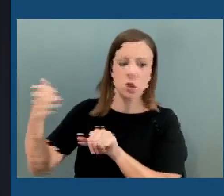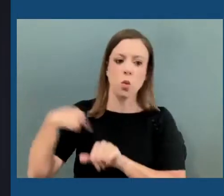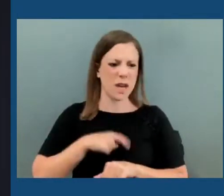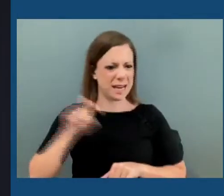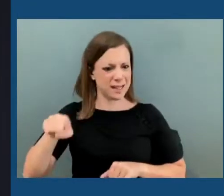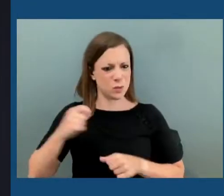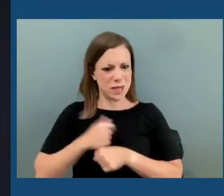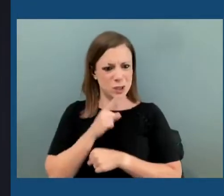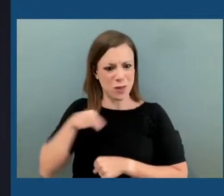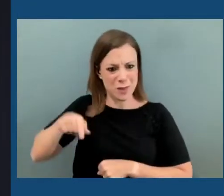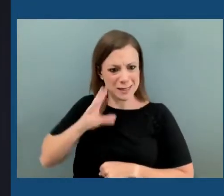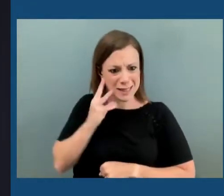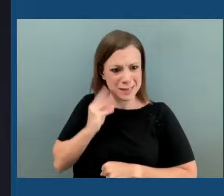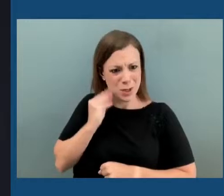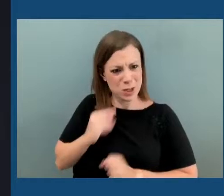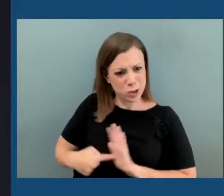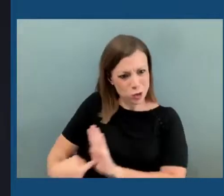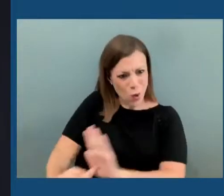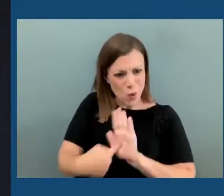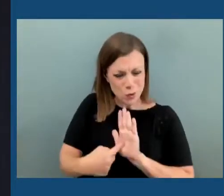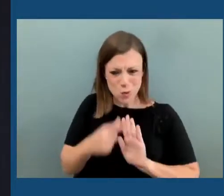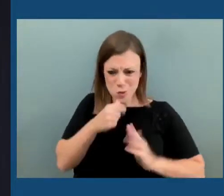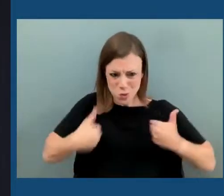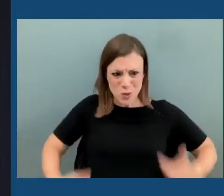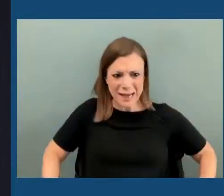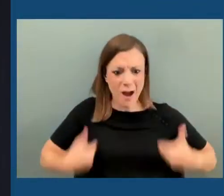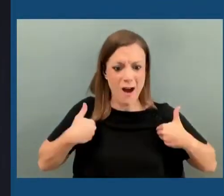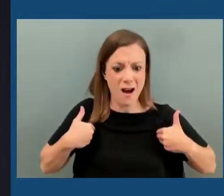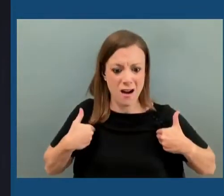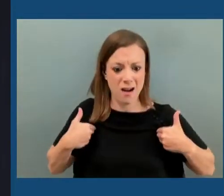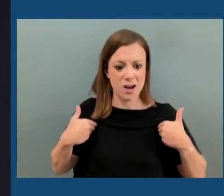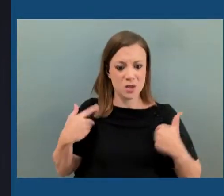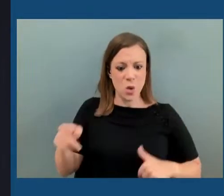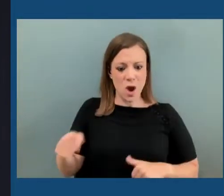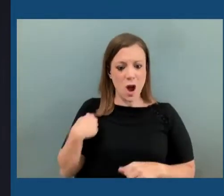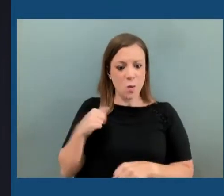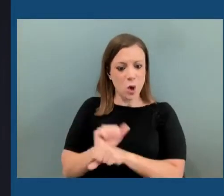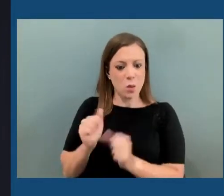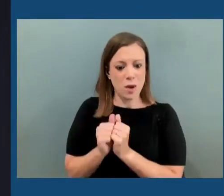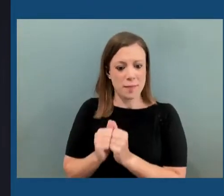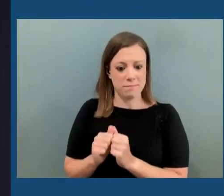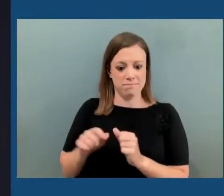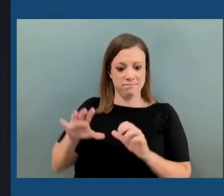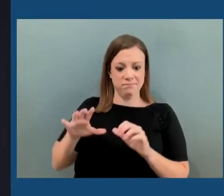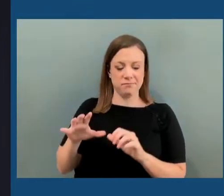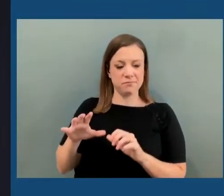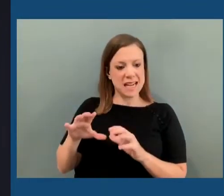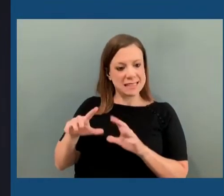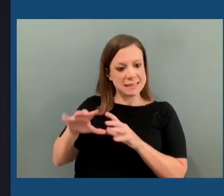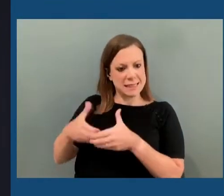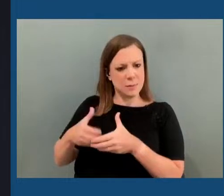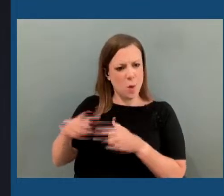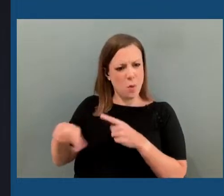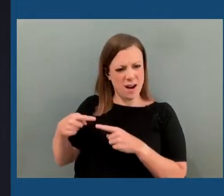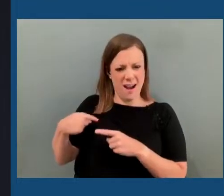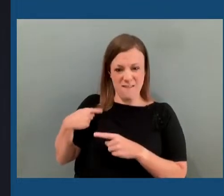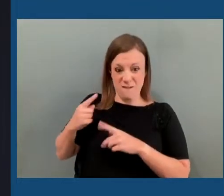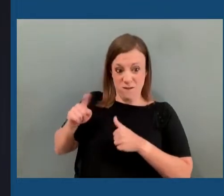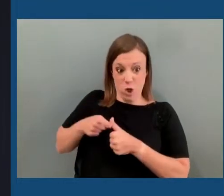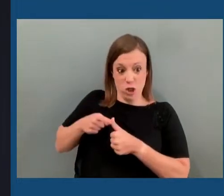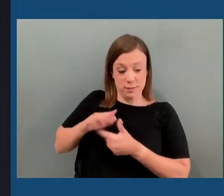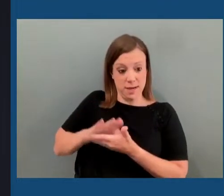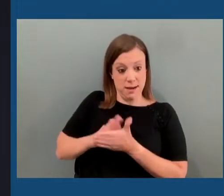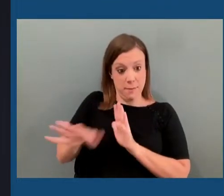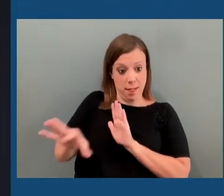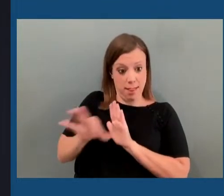when, after I first got elected, to start really looking aggressively to identify what are those amenities, how can we help make this